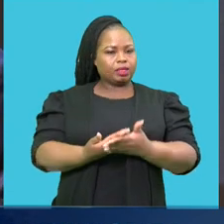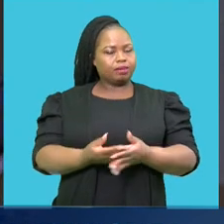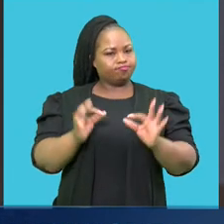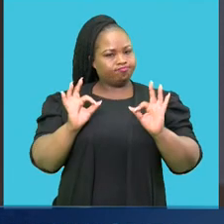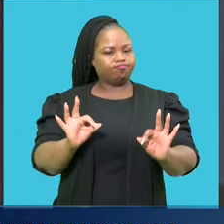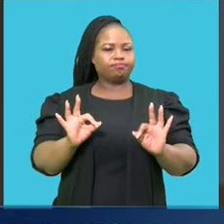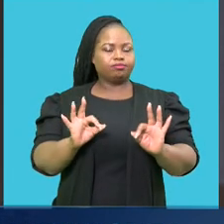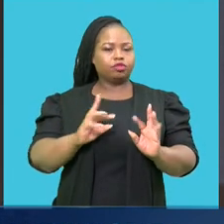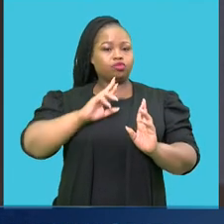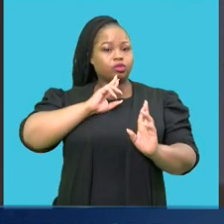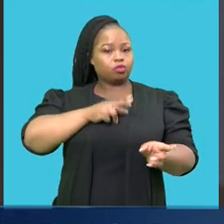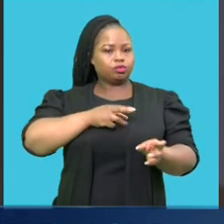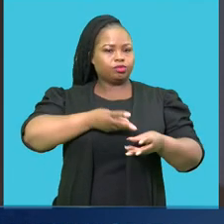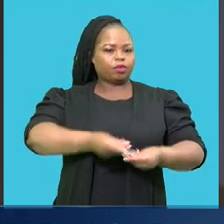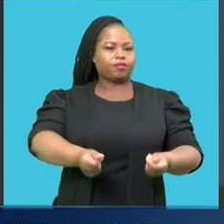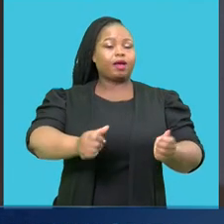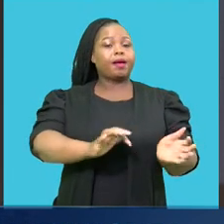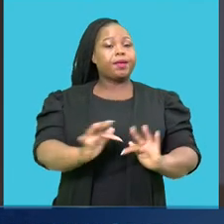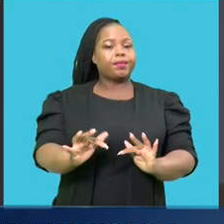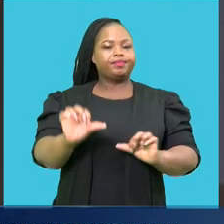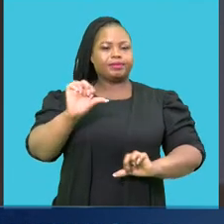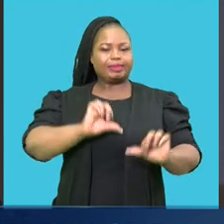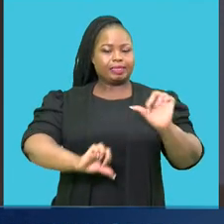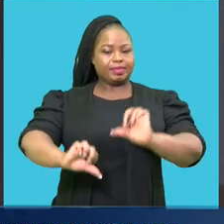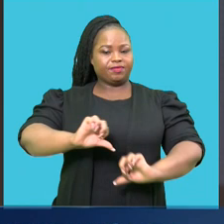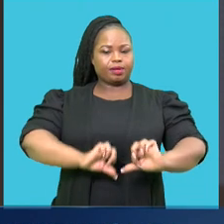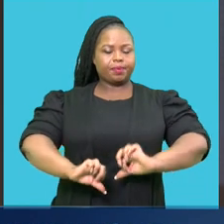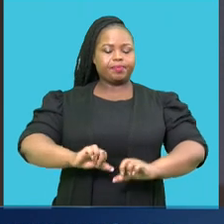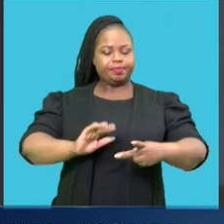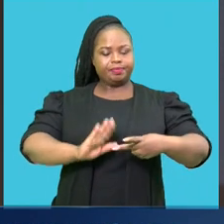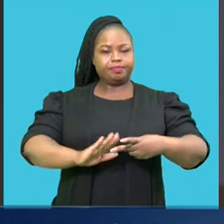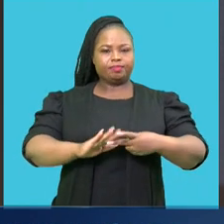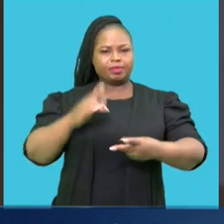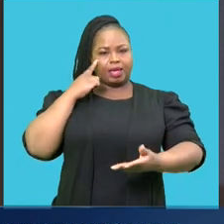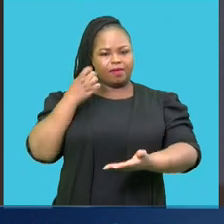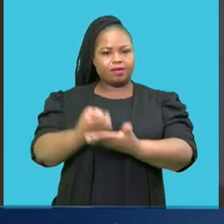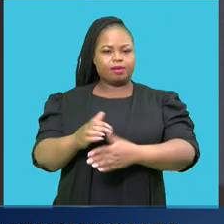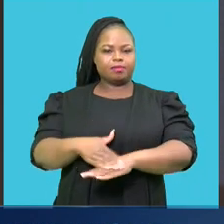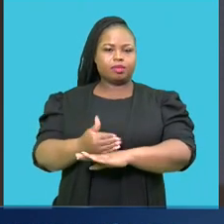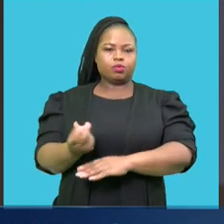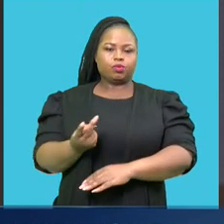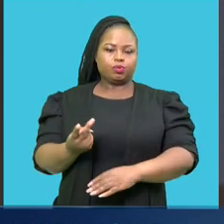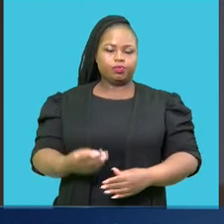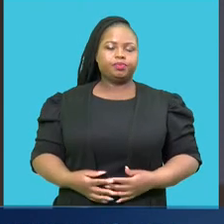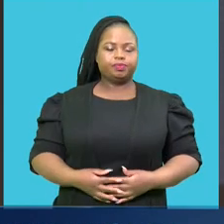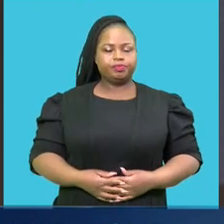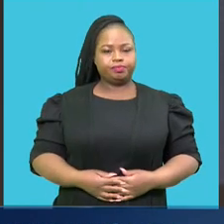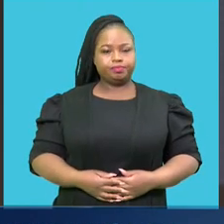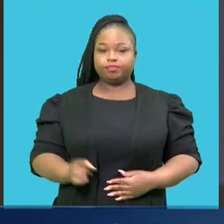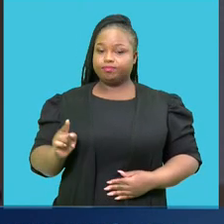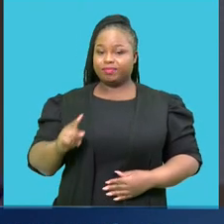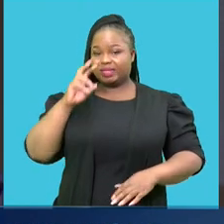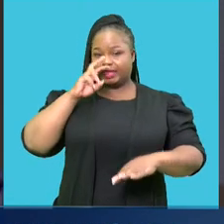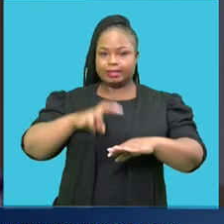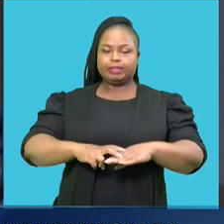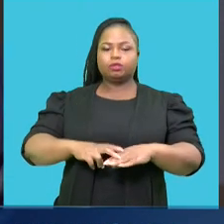that are scientific and evidence based This requires